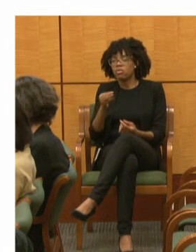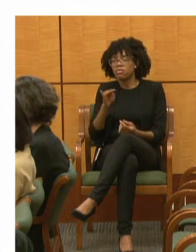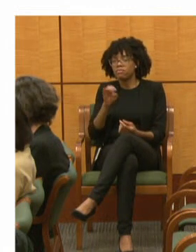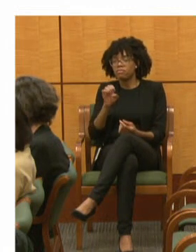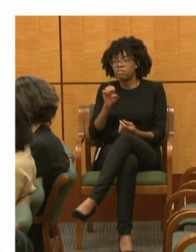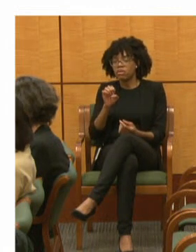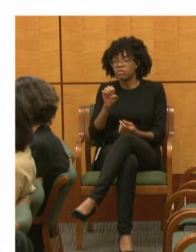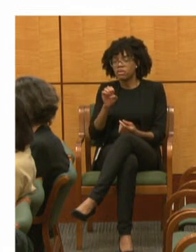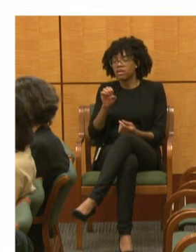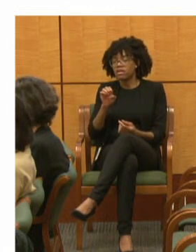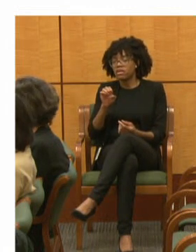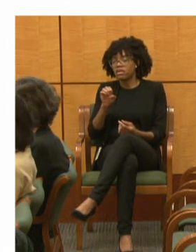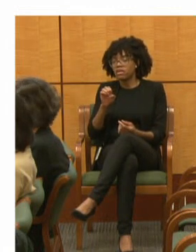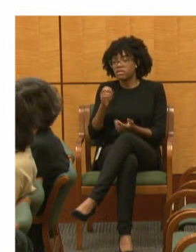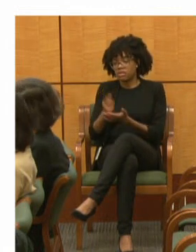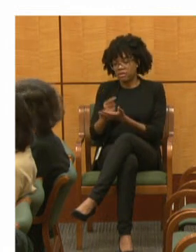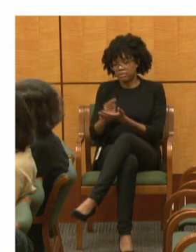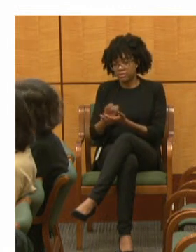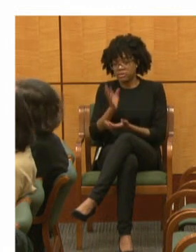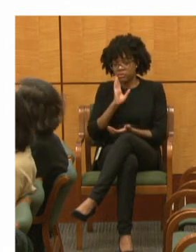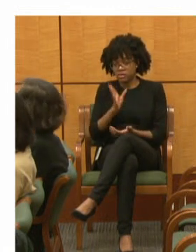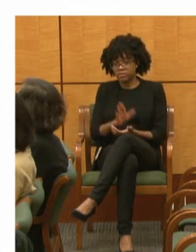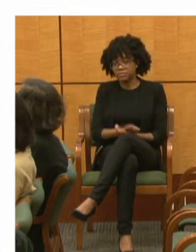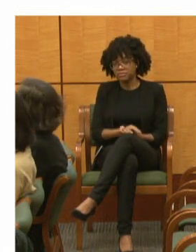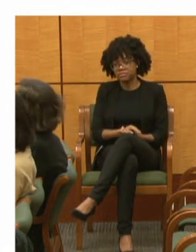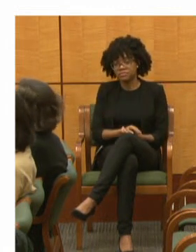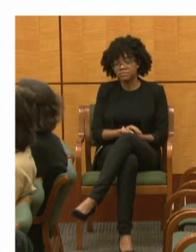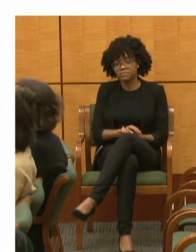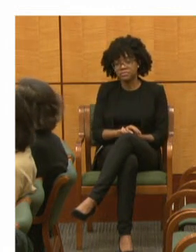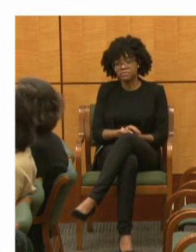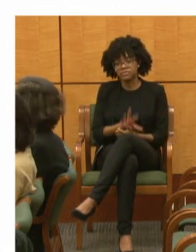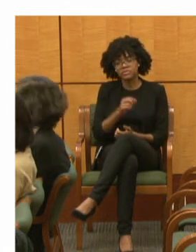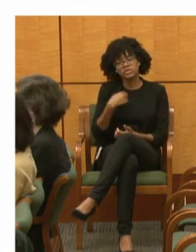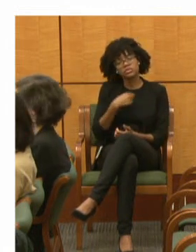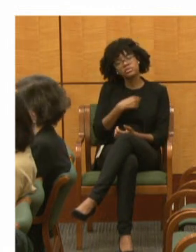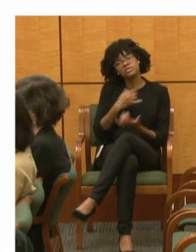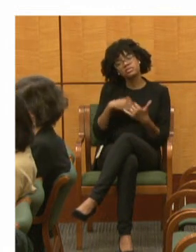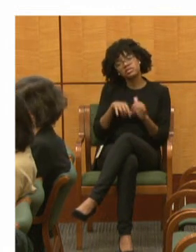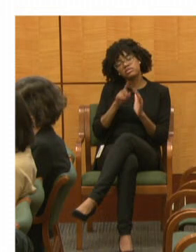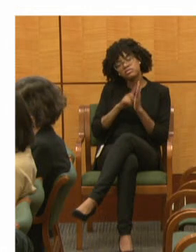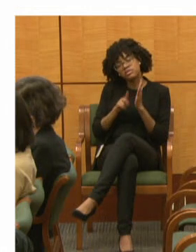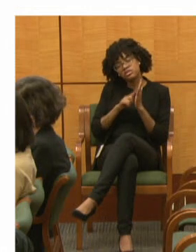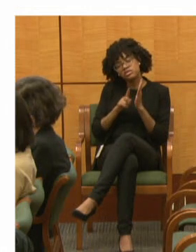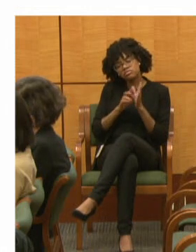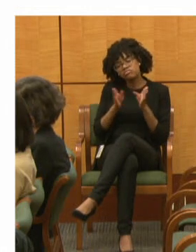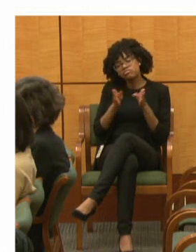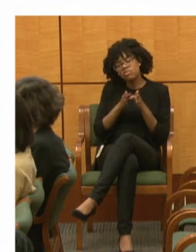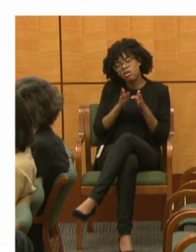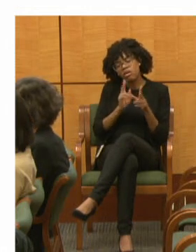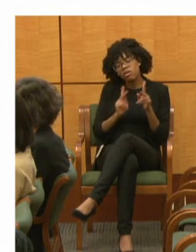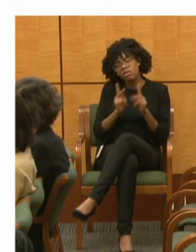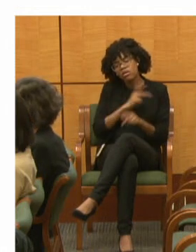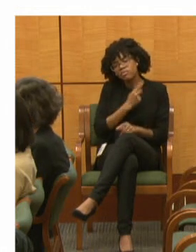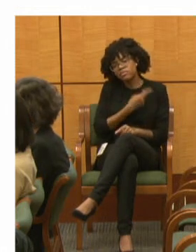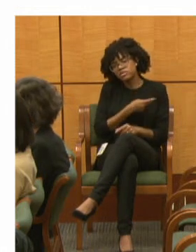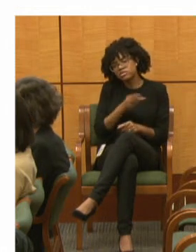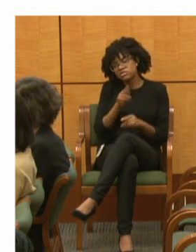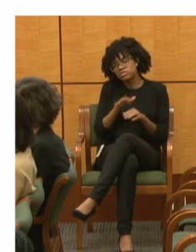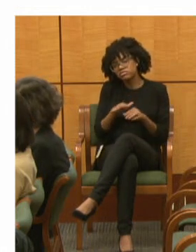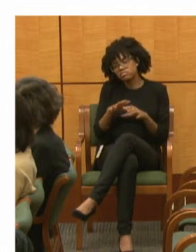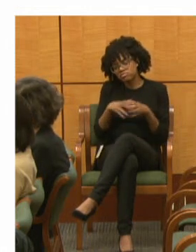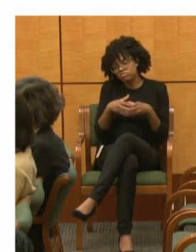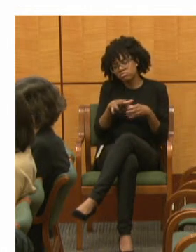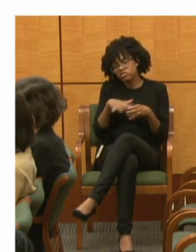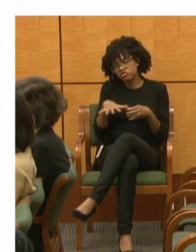compounded hormonal therapy. So we are still looking at relatively small patient populations when we compare to the